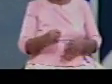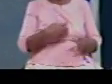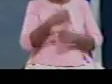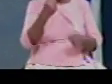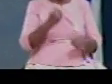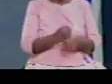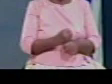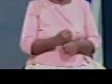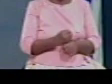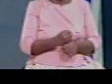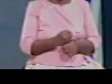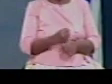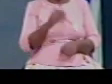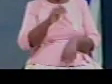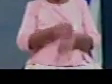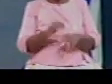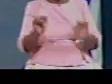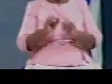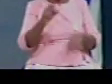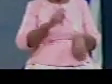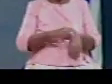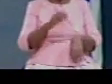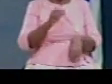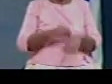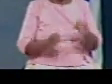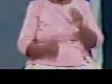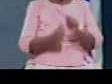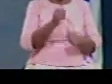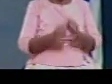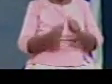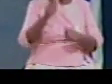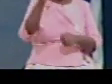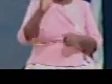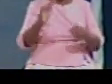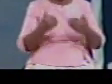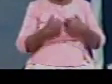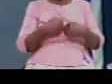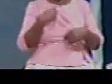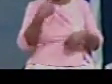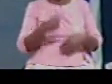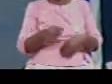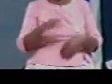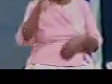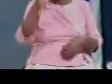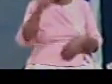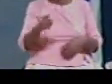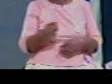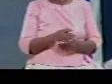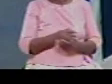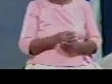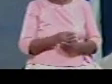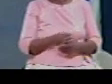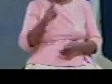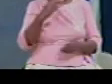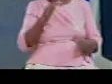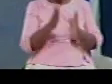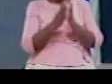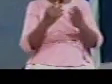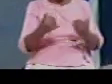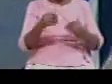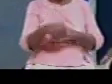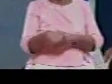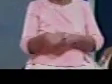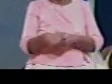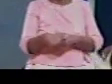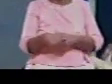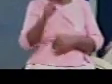of which God has spoken to him. You will pray tonight. You will